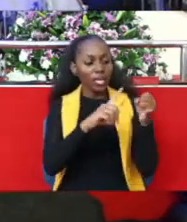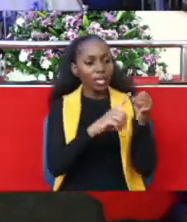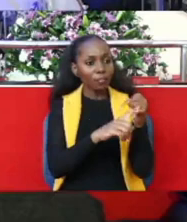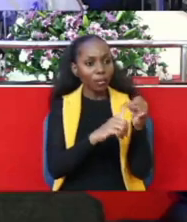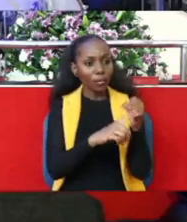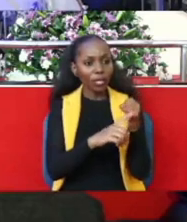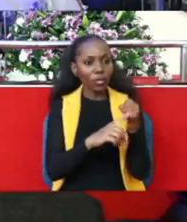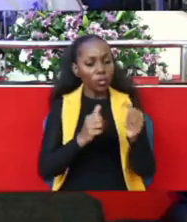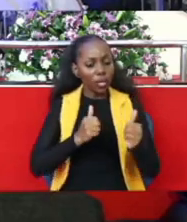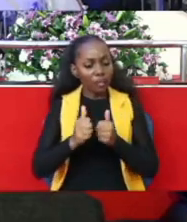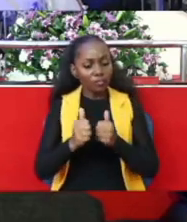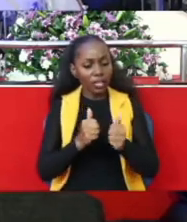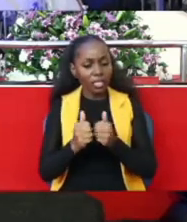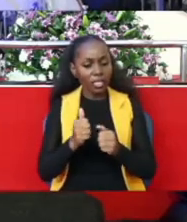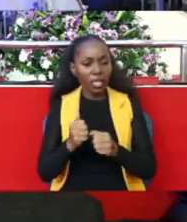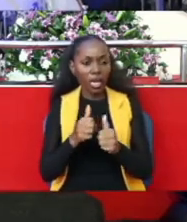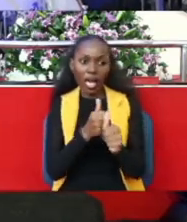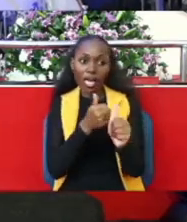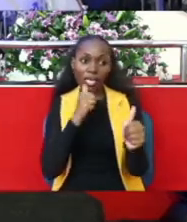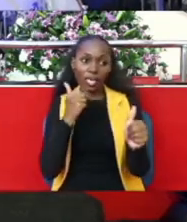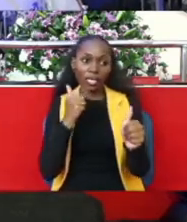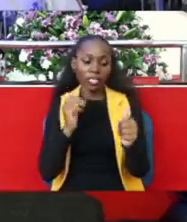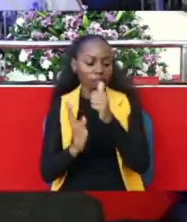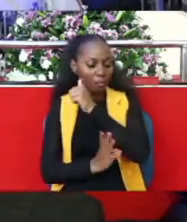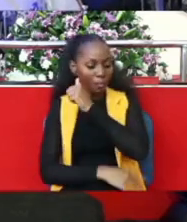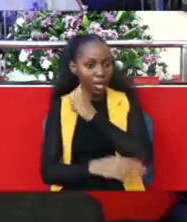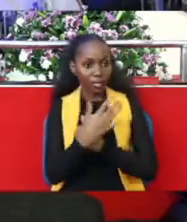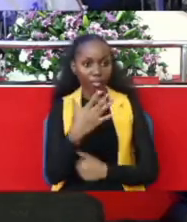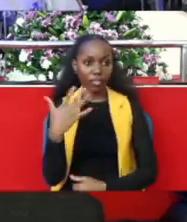principalities. Anasema ya kwamba tunapigana na